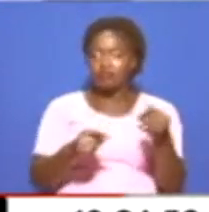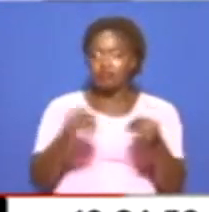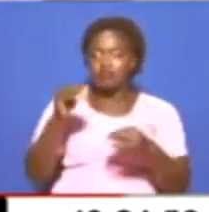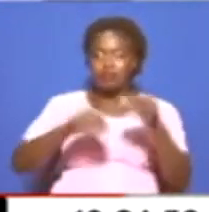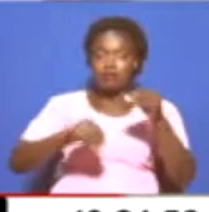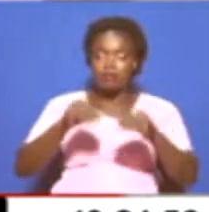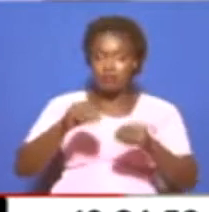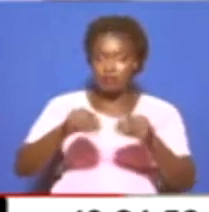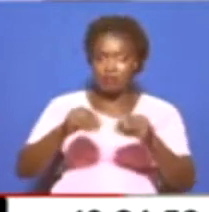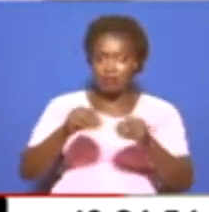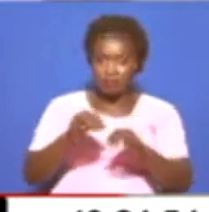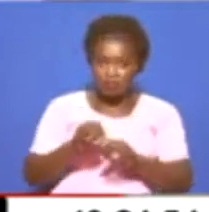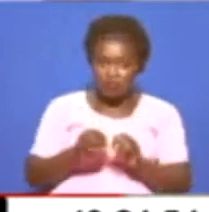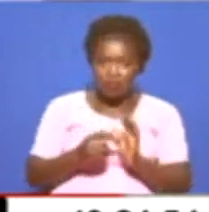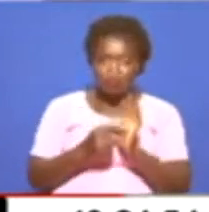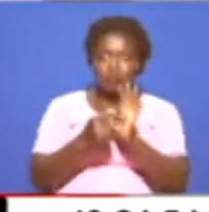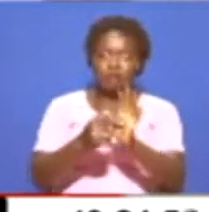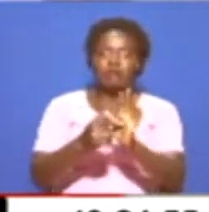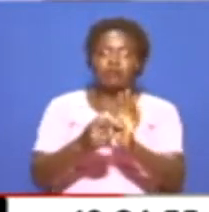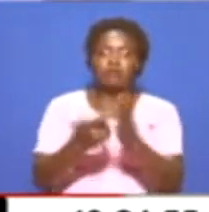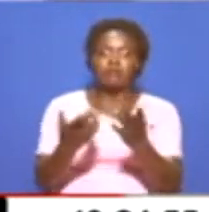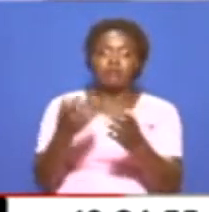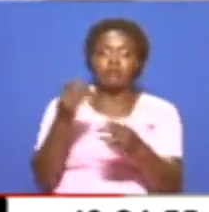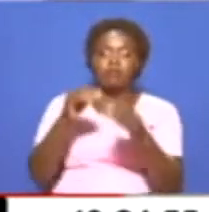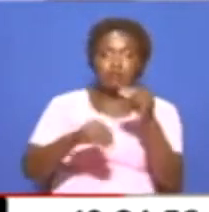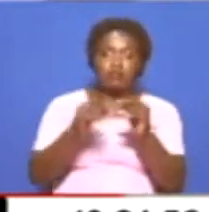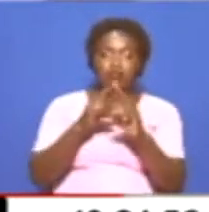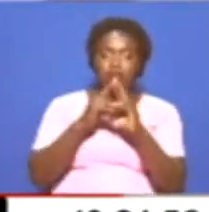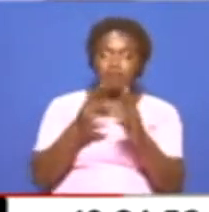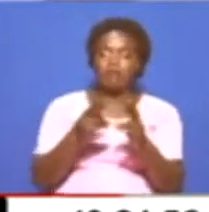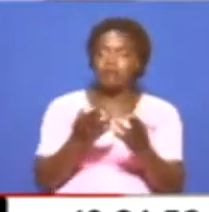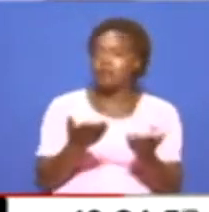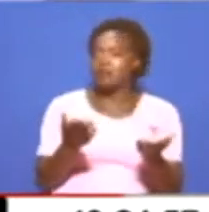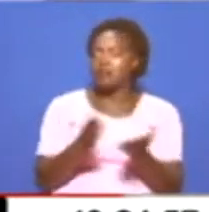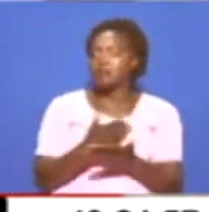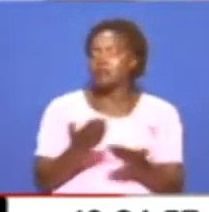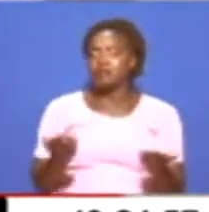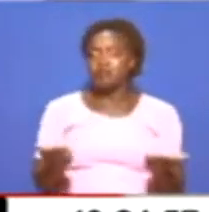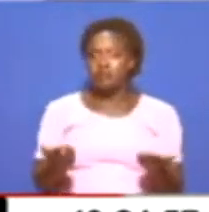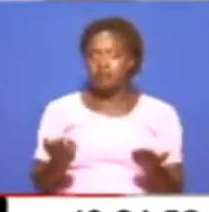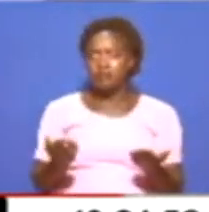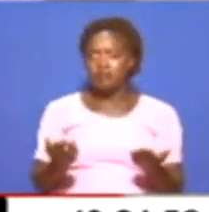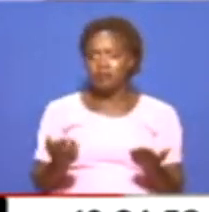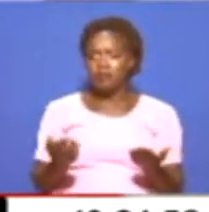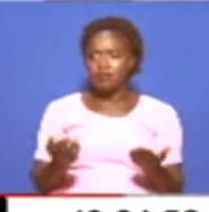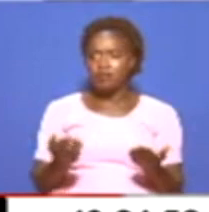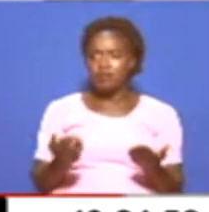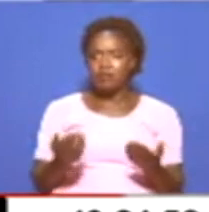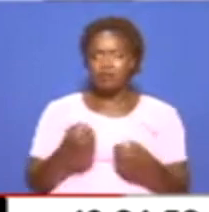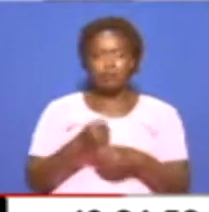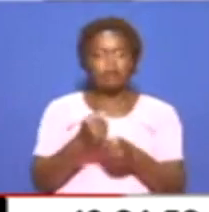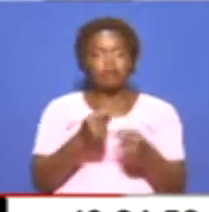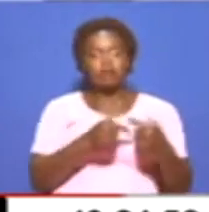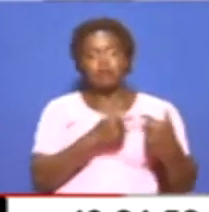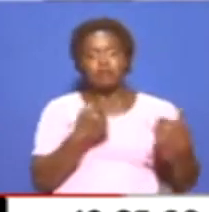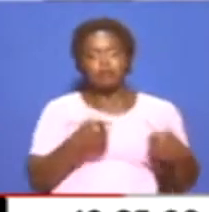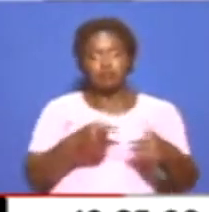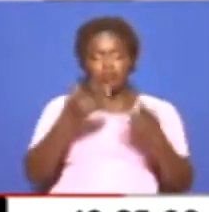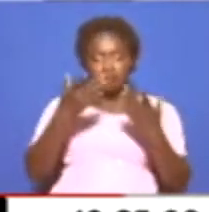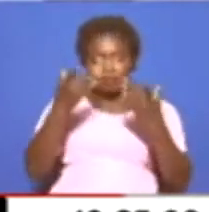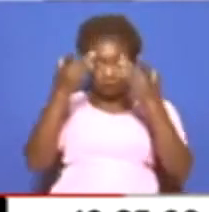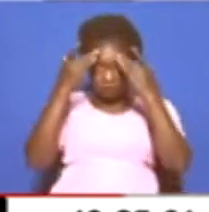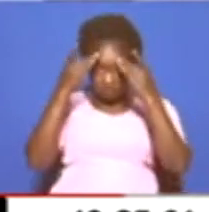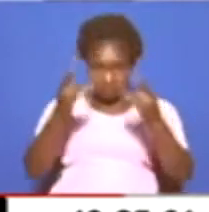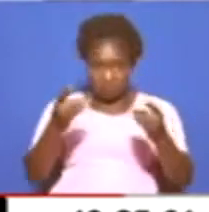electronic transmission of the election. Yes. This is something that forms the heart of the decision by the Court of Appeal